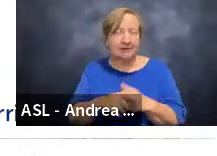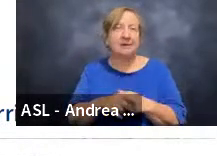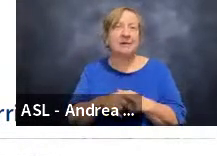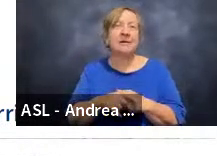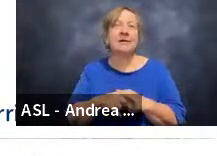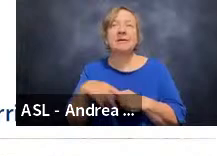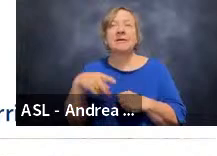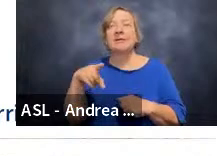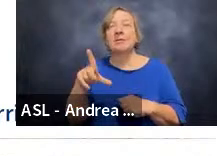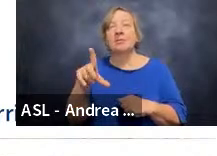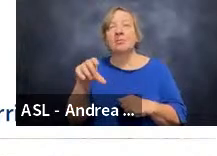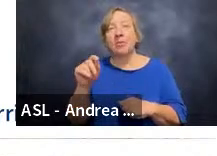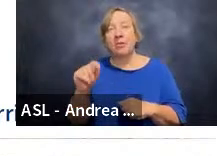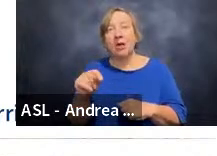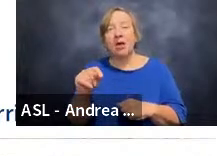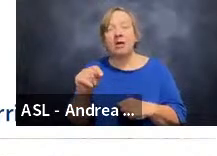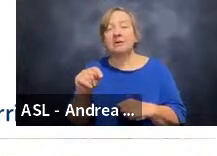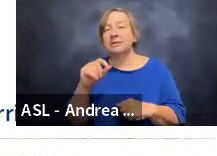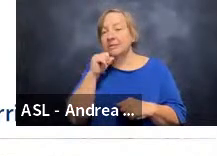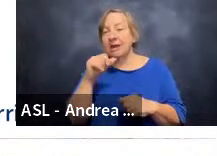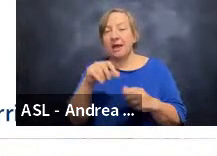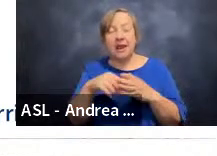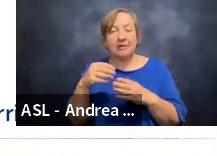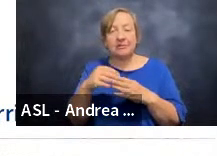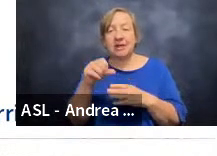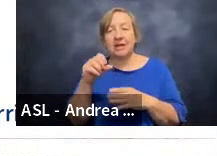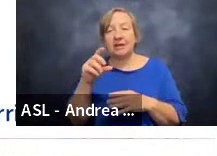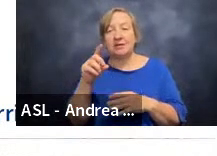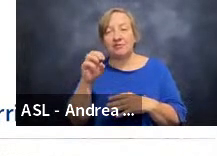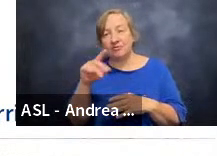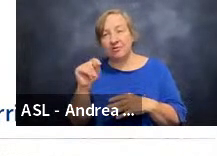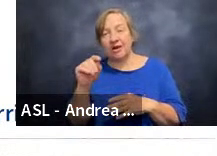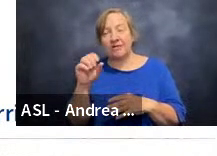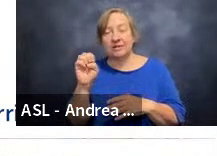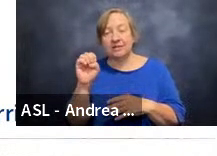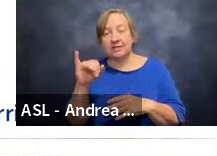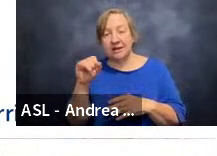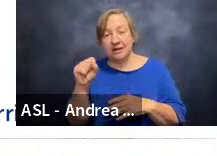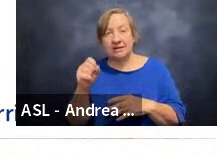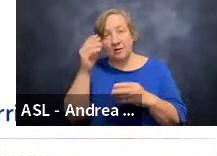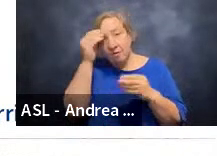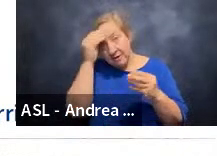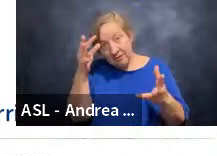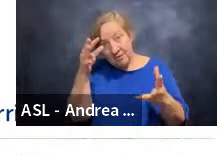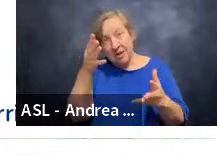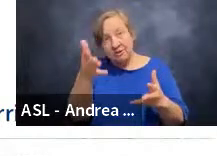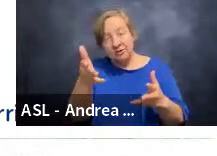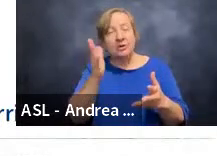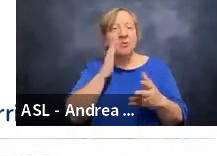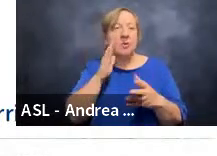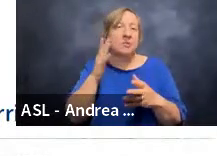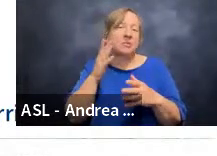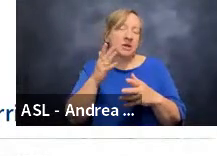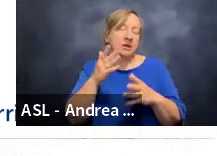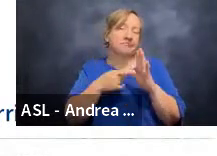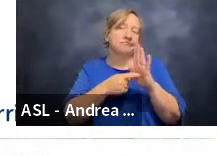The plot is not outside of the draft SEIS, so the information that is shown in it will also be reflected in the draft